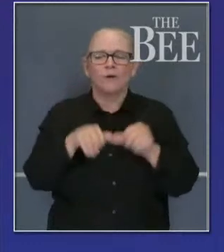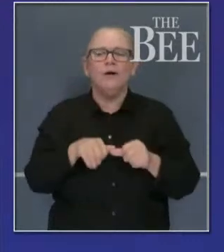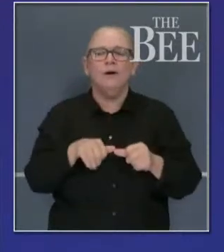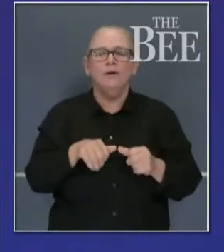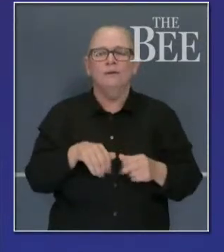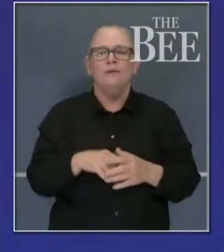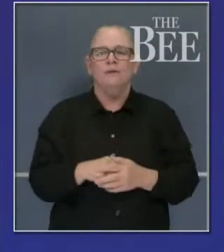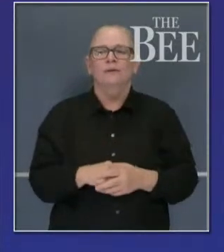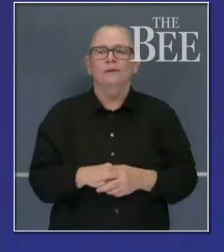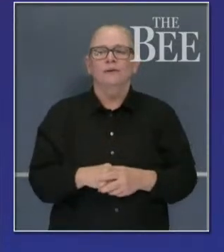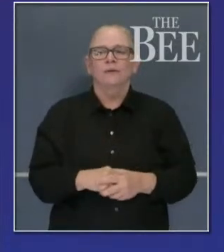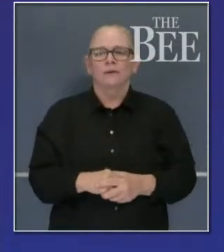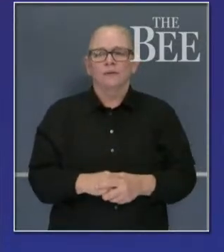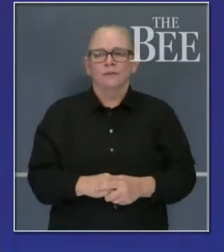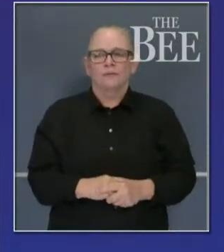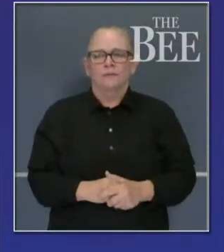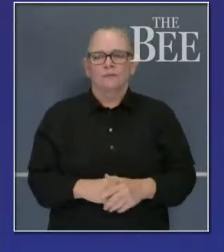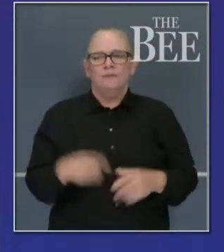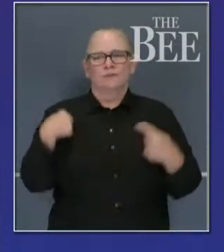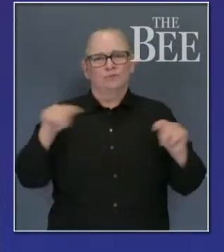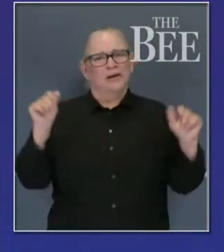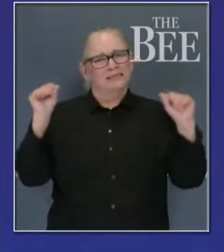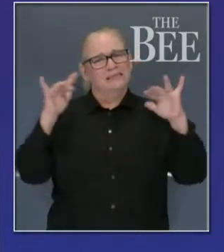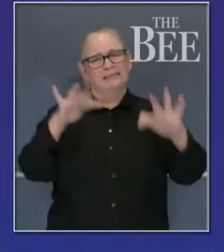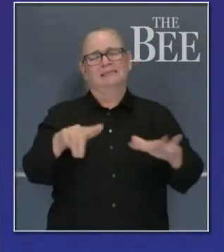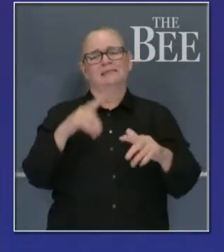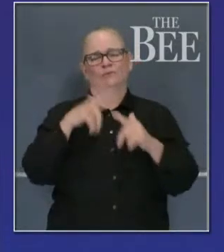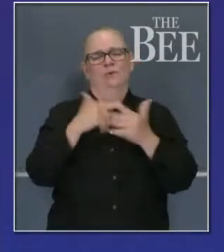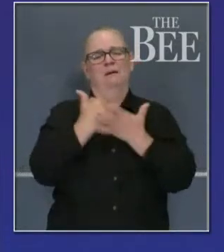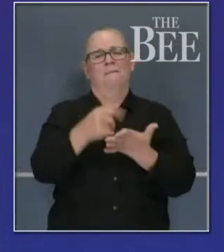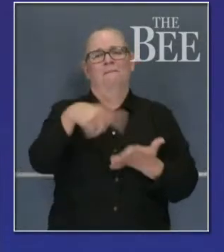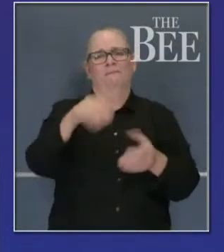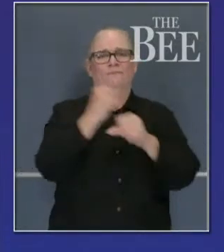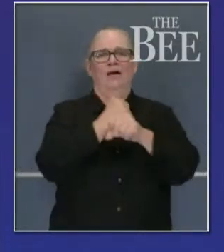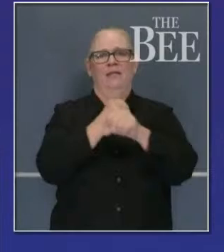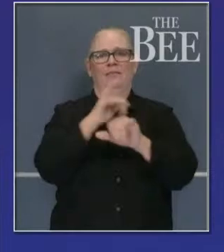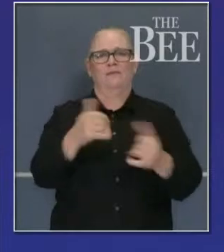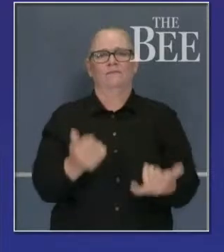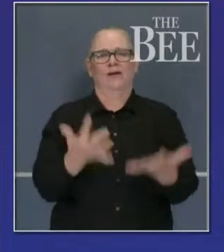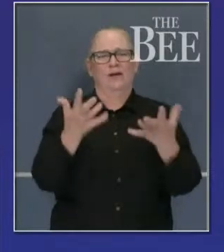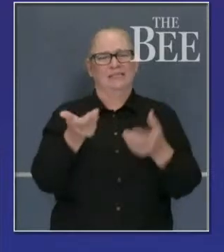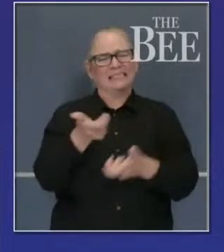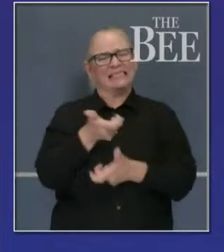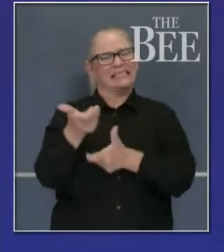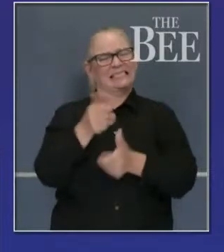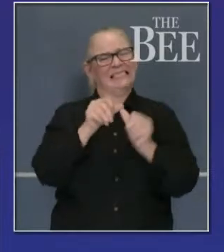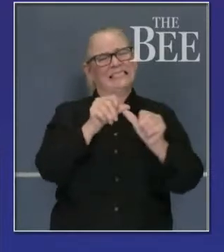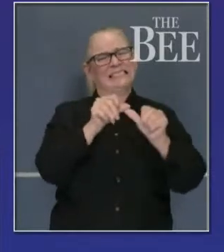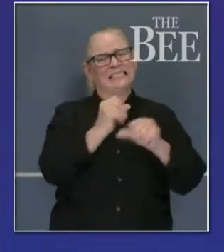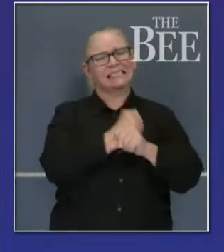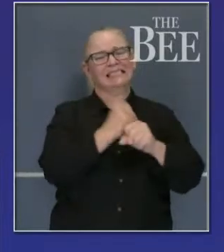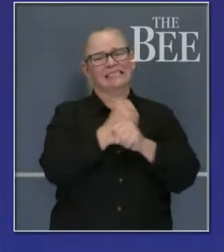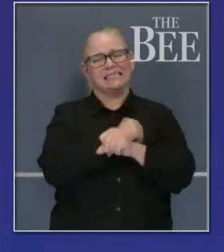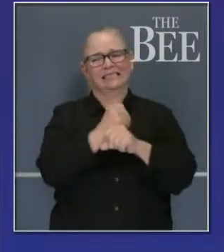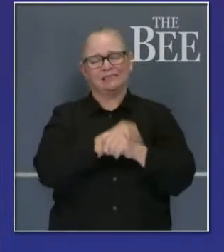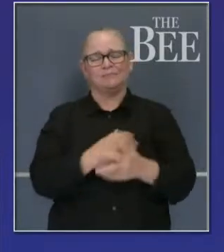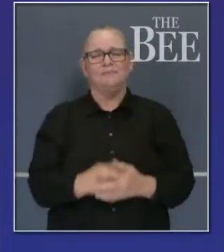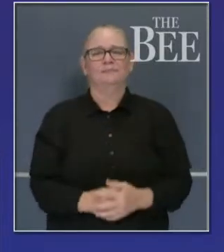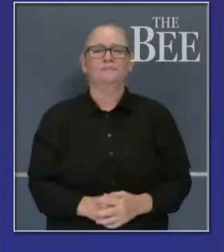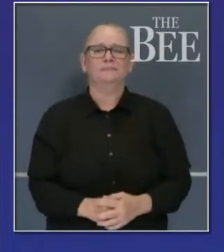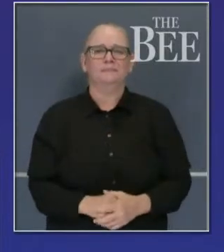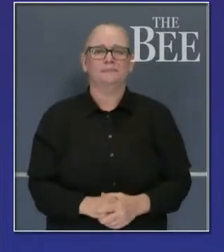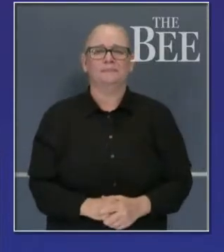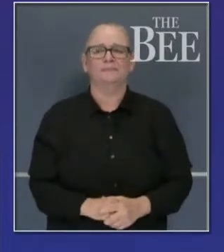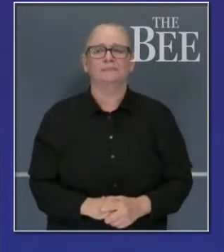able to put more resources on these other fires, including the Bobcat fire in LA County. And speaking of counties,